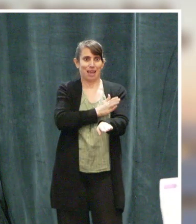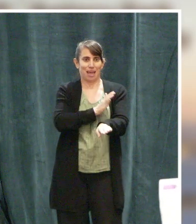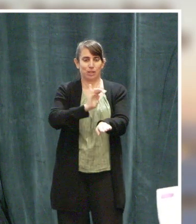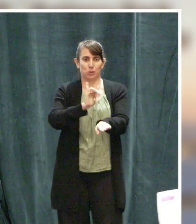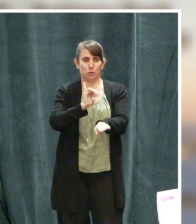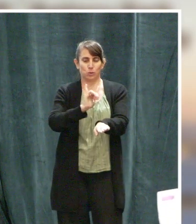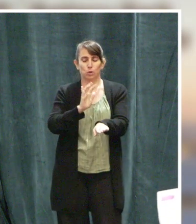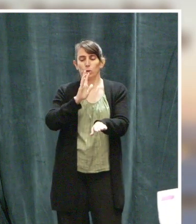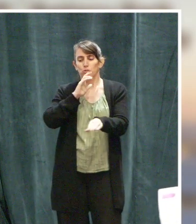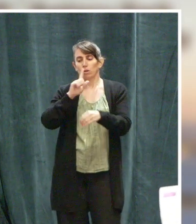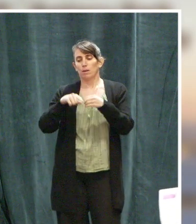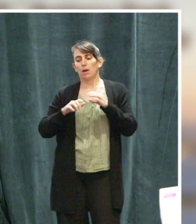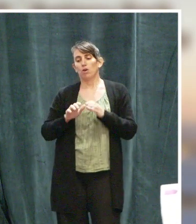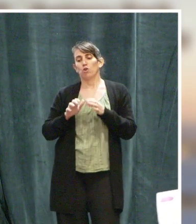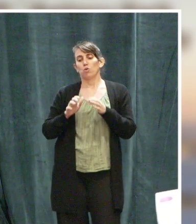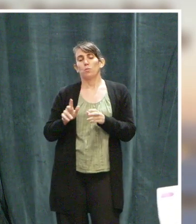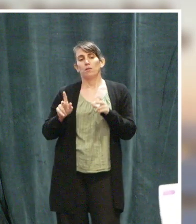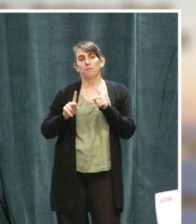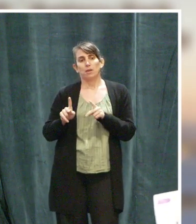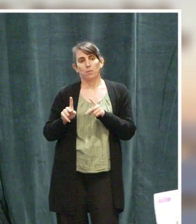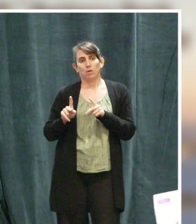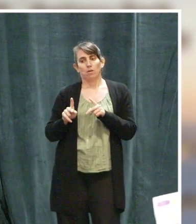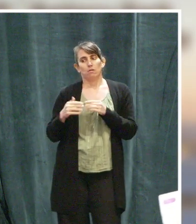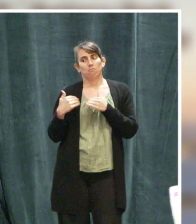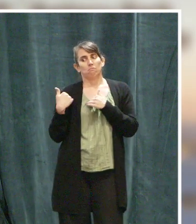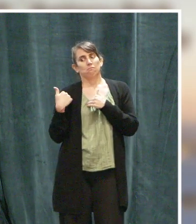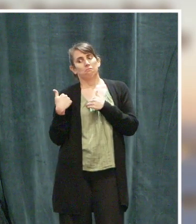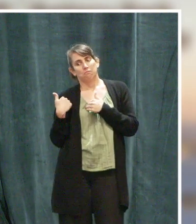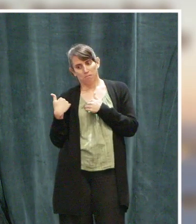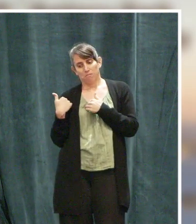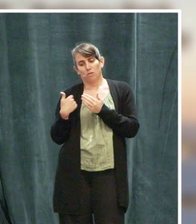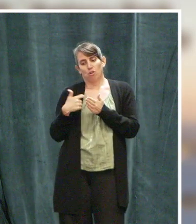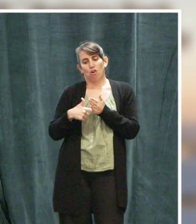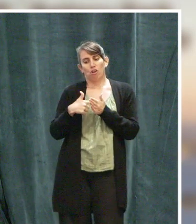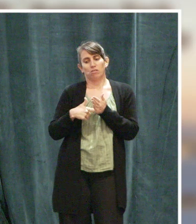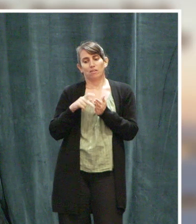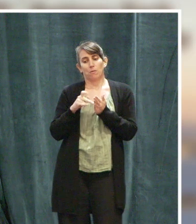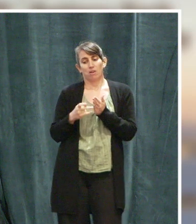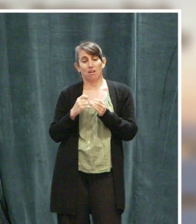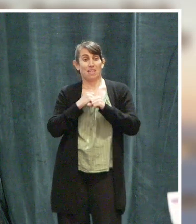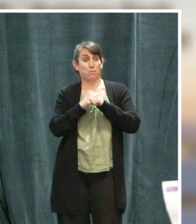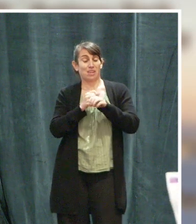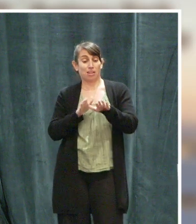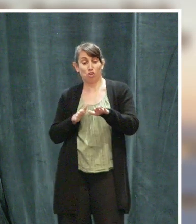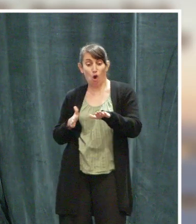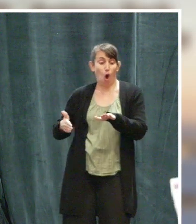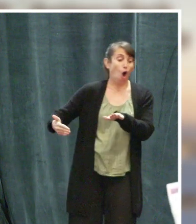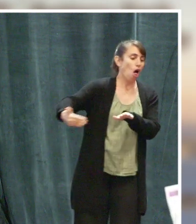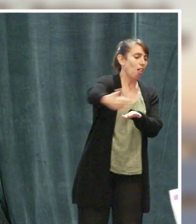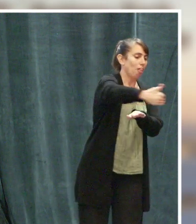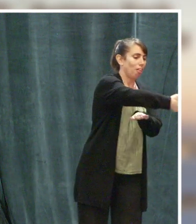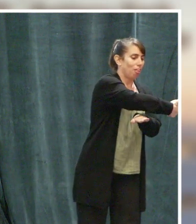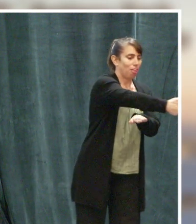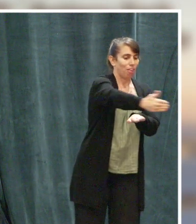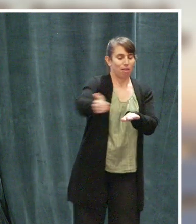a group of people taking the brunt of a project that protects all of downtown Manhattan. It's going to protect through to